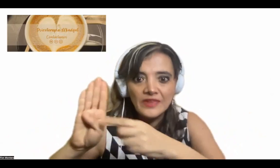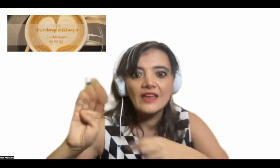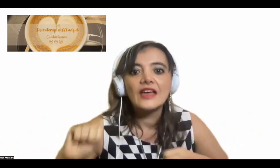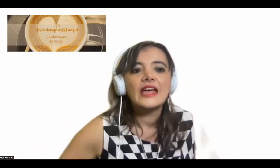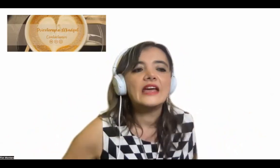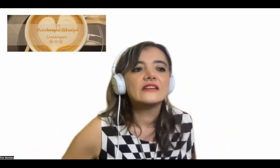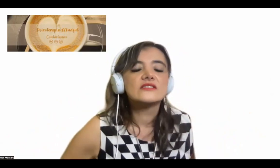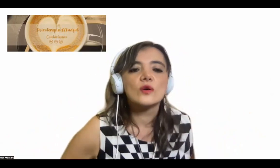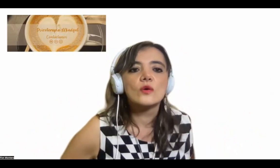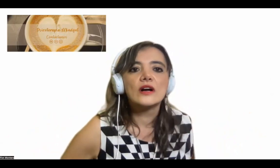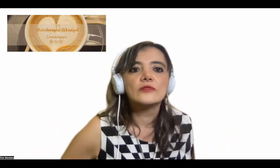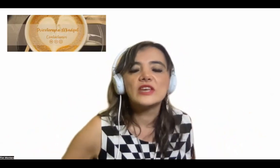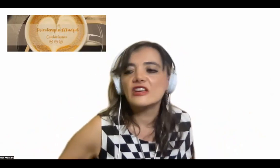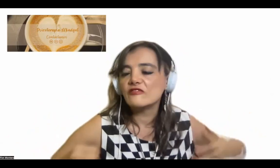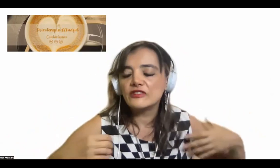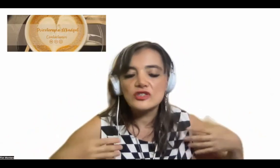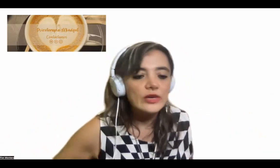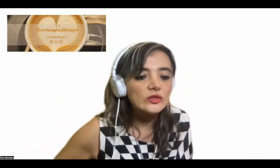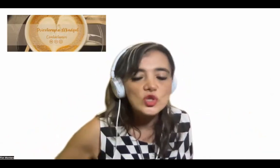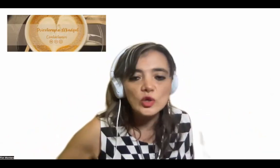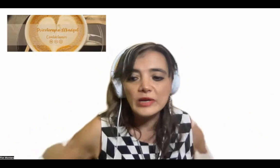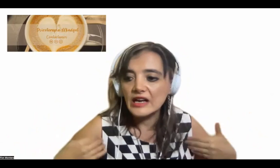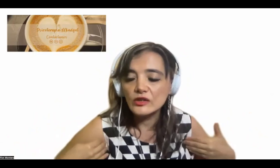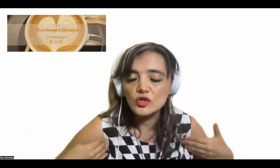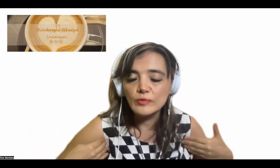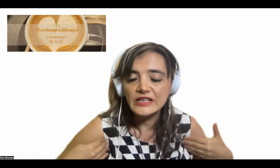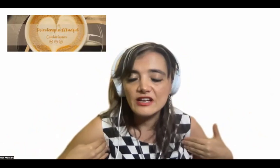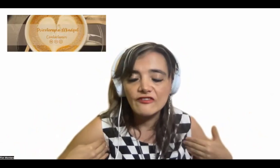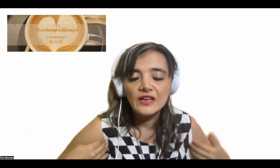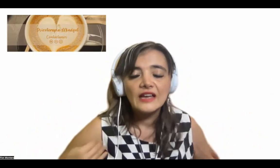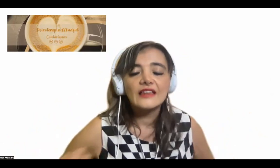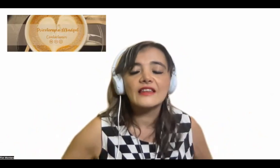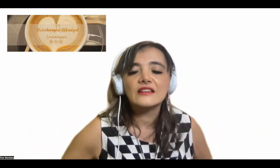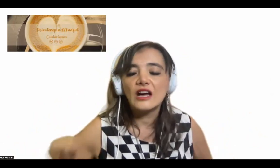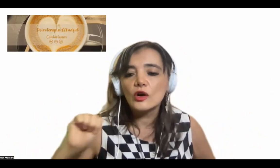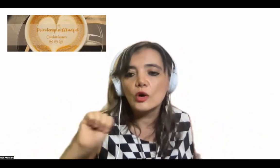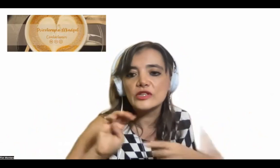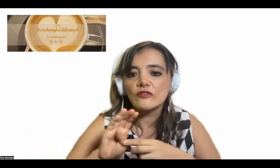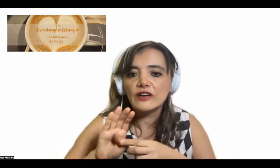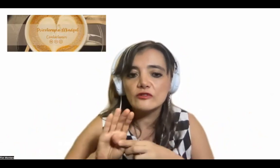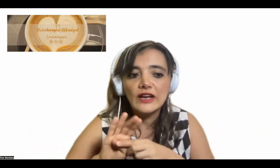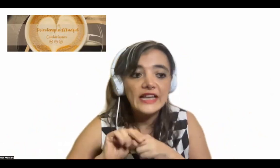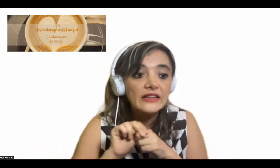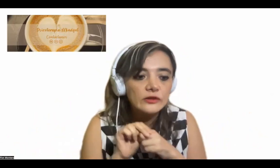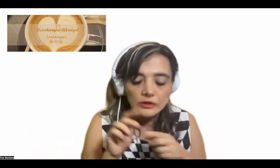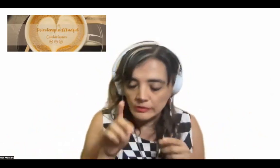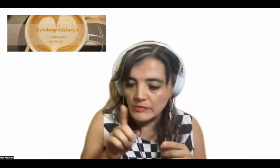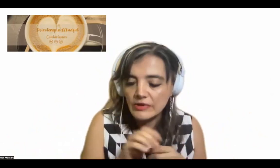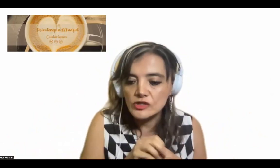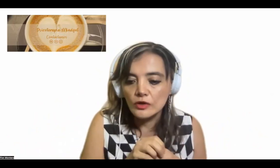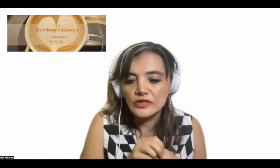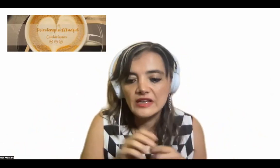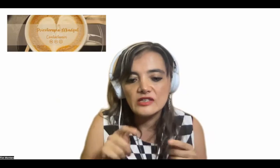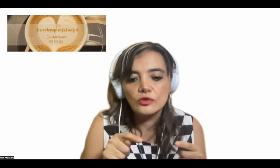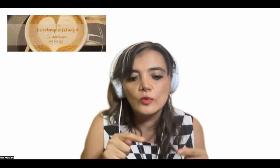amygdala. And so if there's nobody to soothe me, I cannot soothe myself, then I go into fight or flight. And